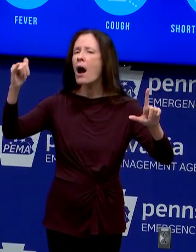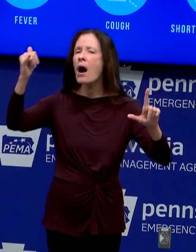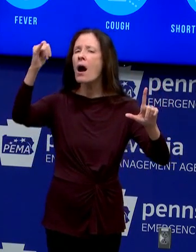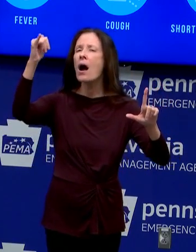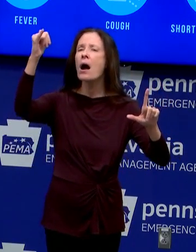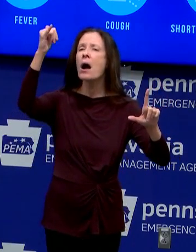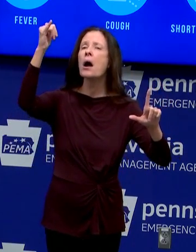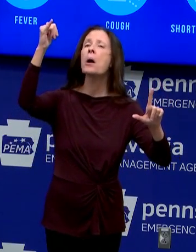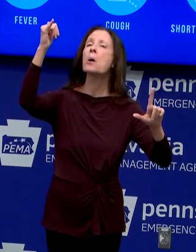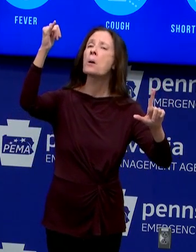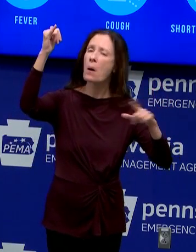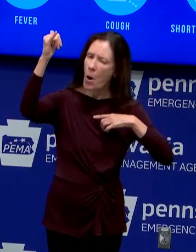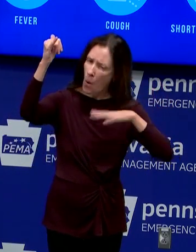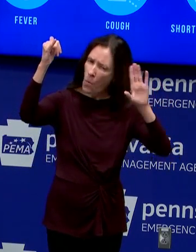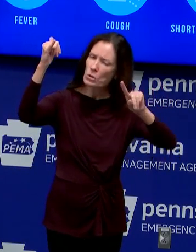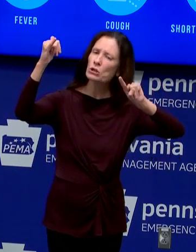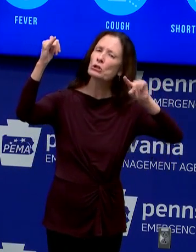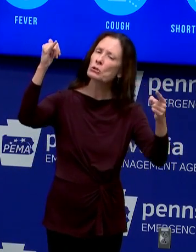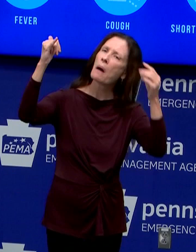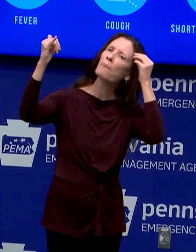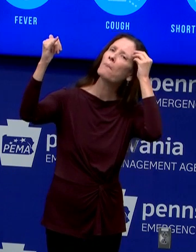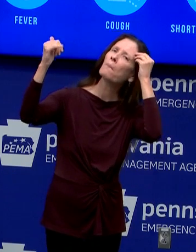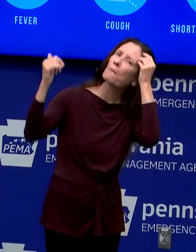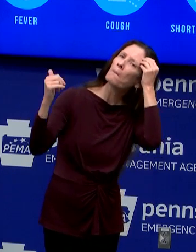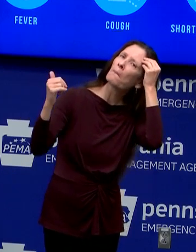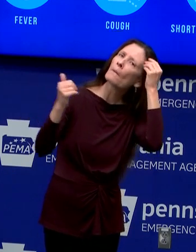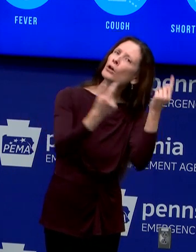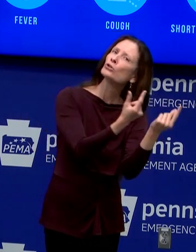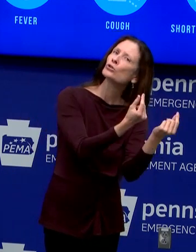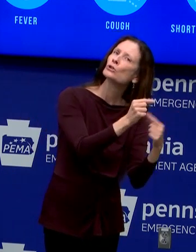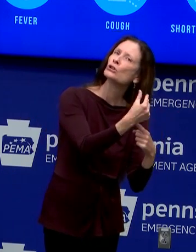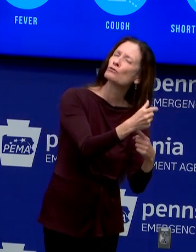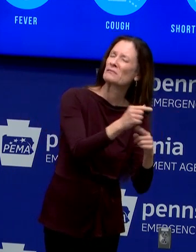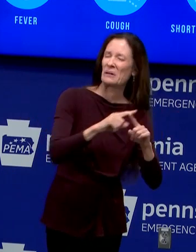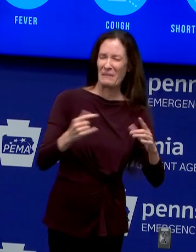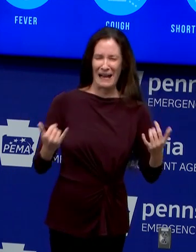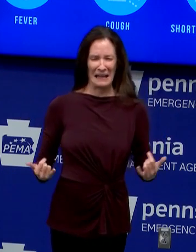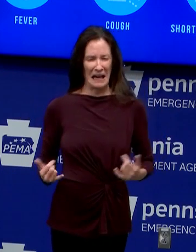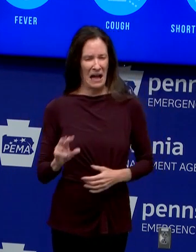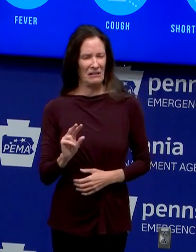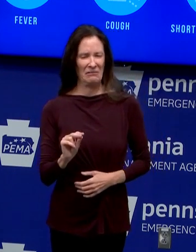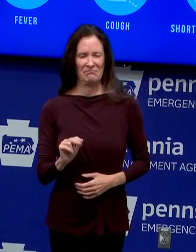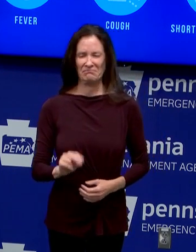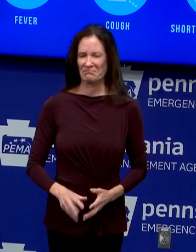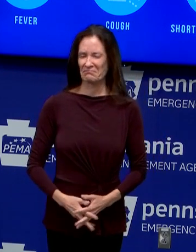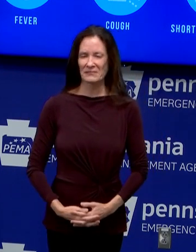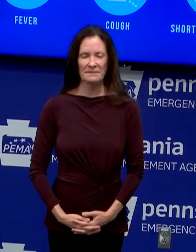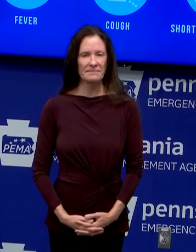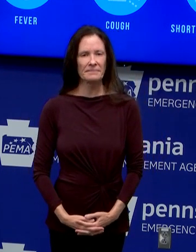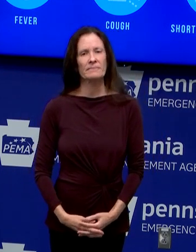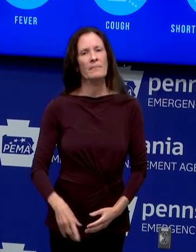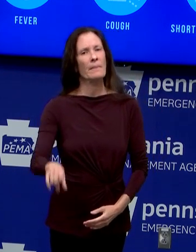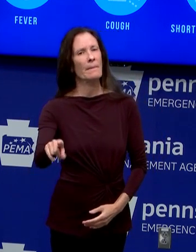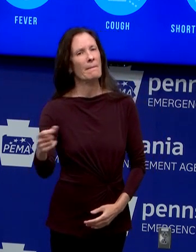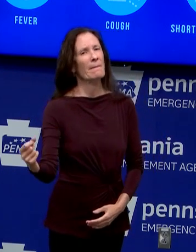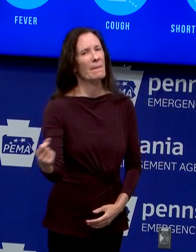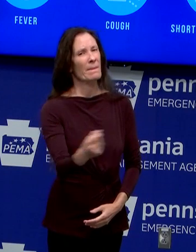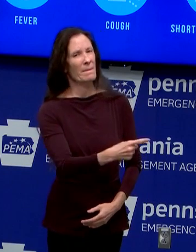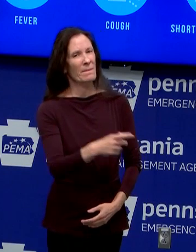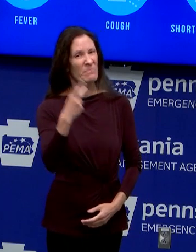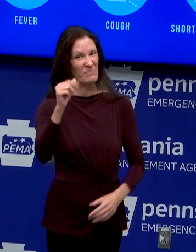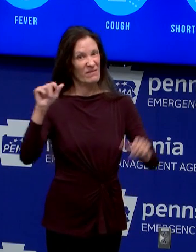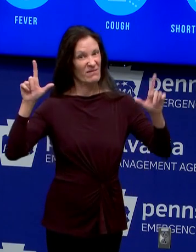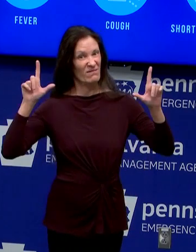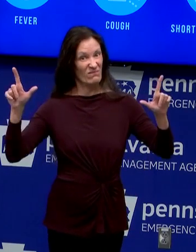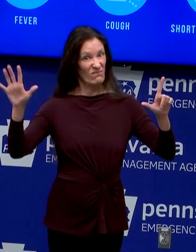to green. From News Talk 104.1, do all Pennsylvania counties have to be in yellow before any county can move into green?